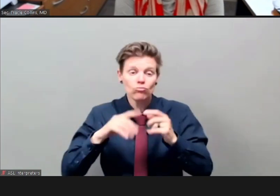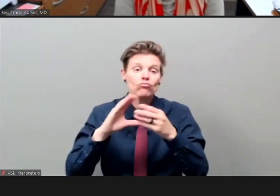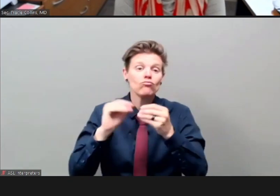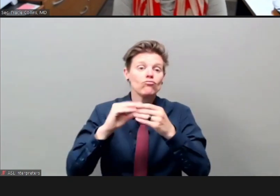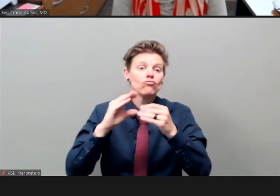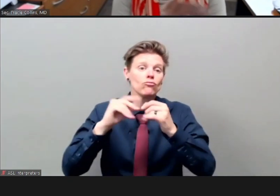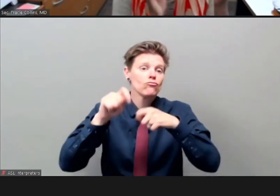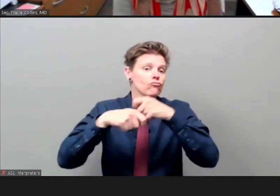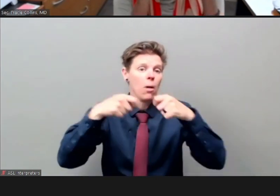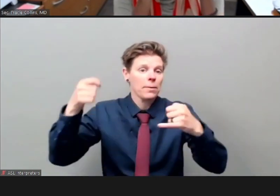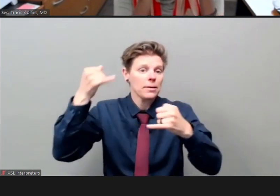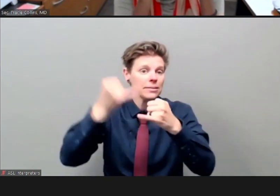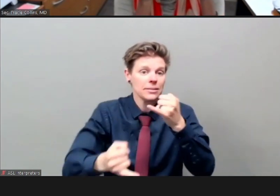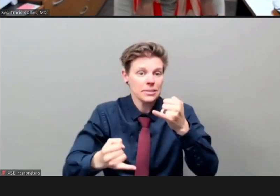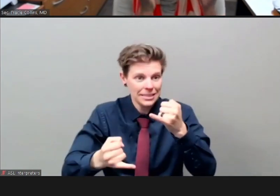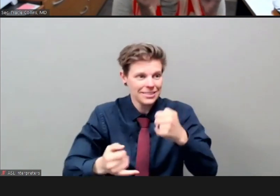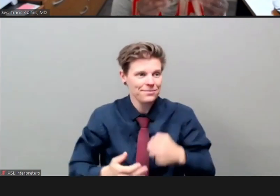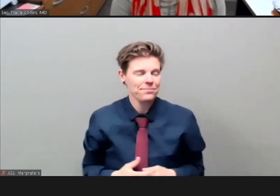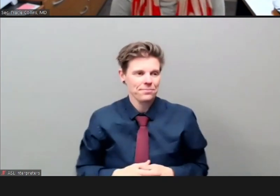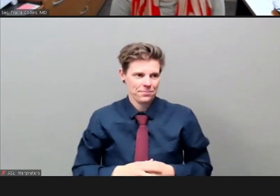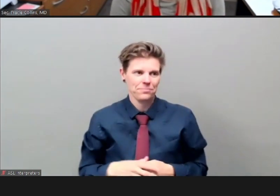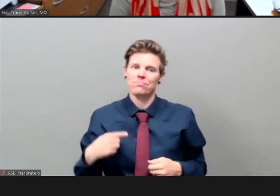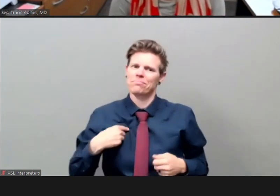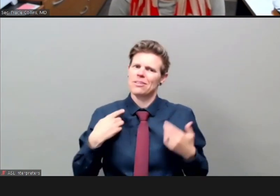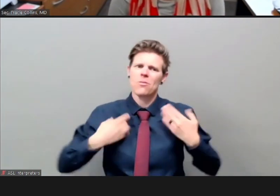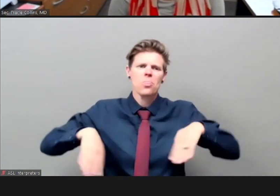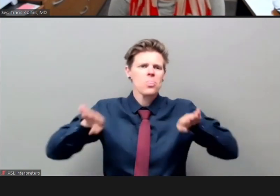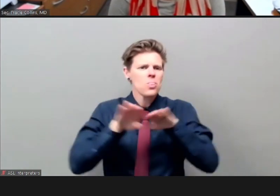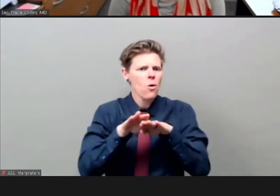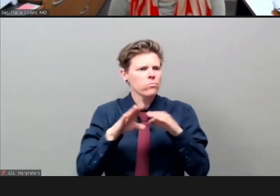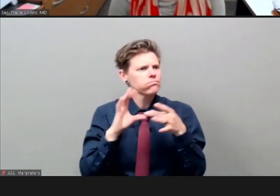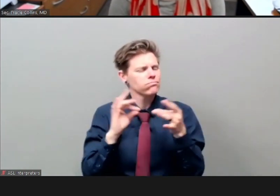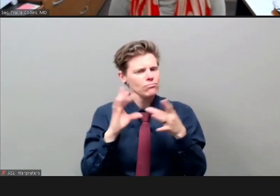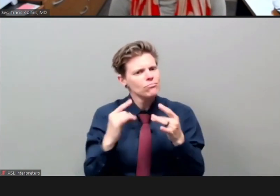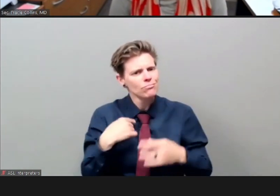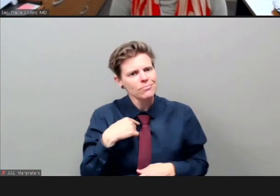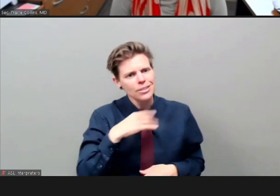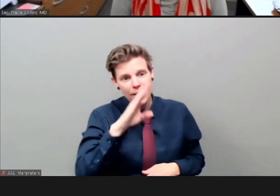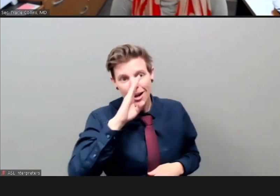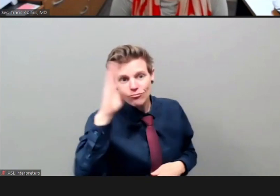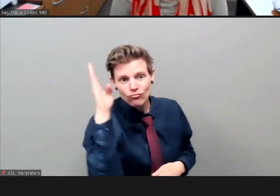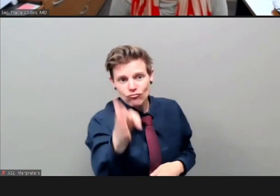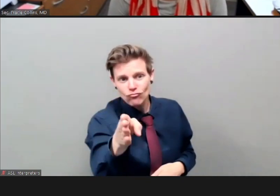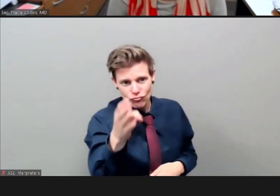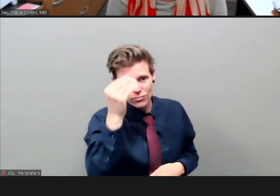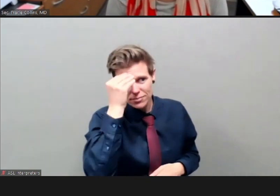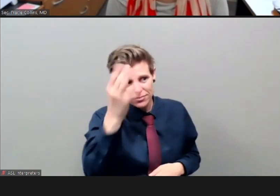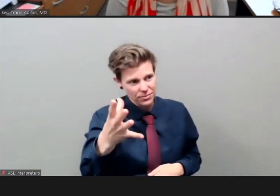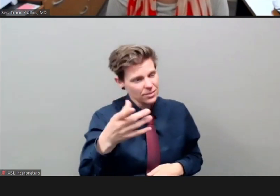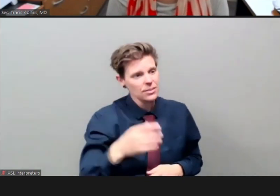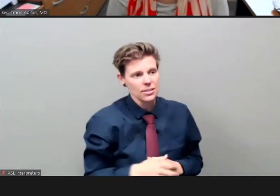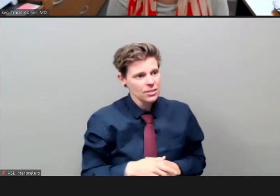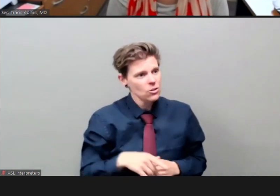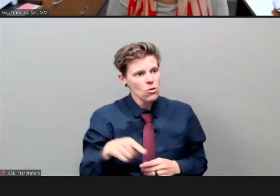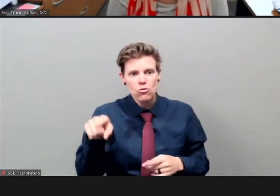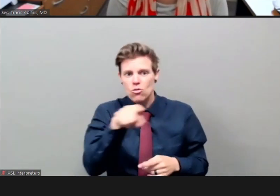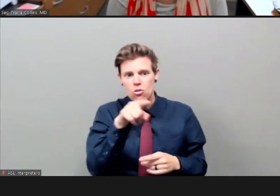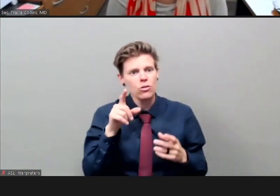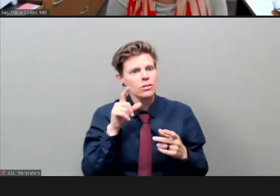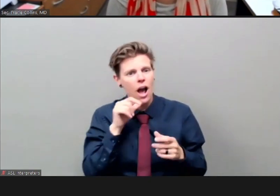to close by, frankly, doing something that I don't do enough. I want to thank